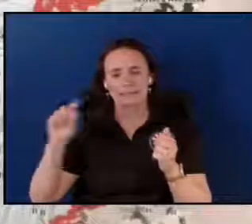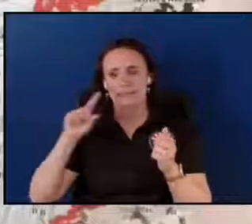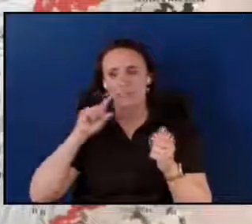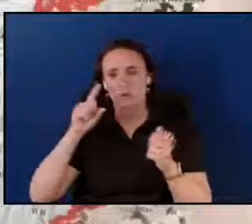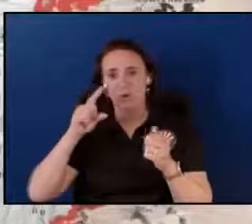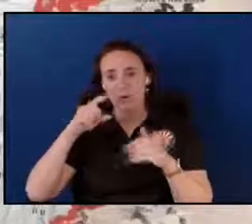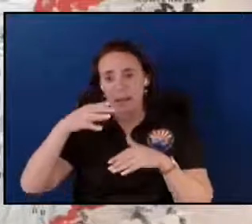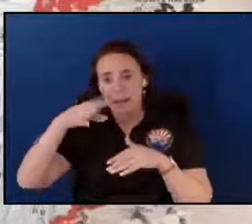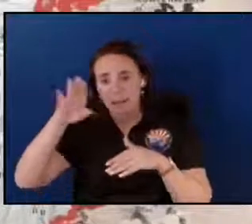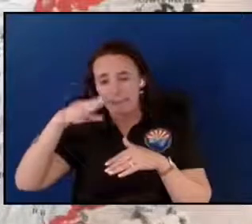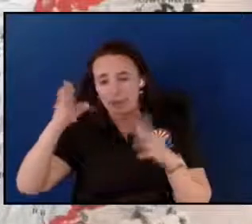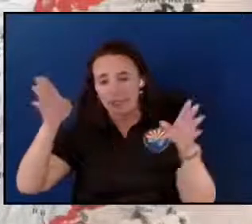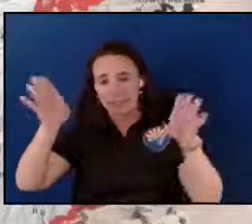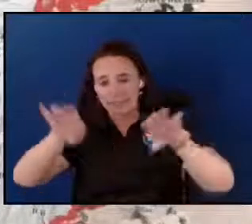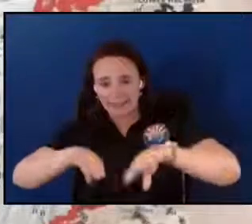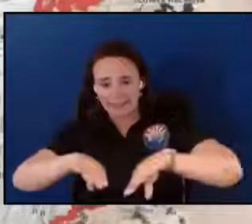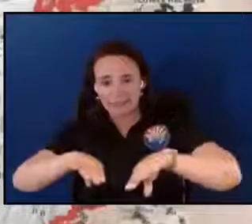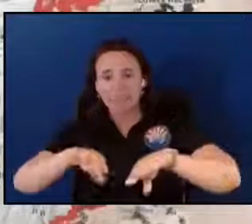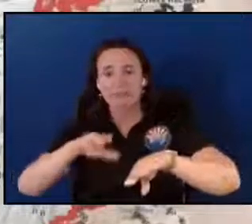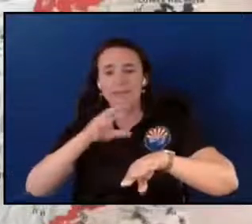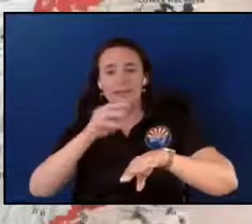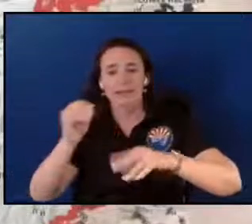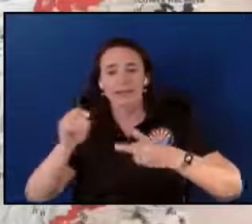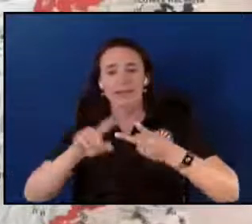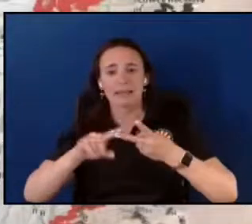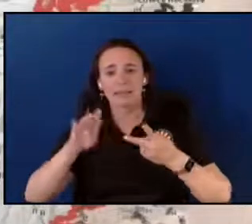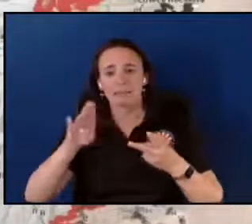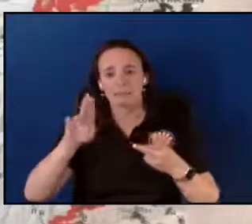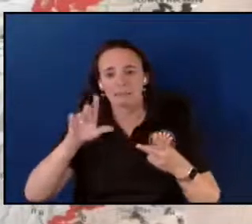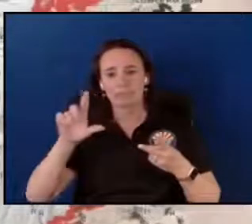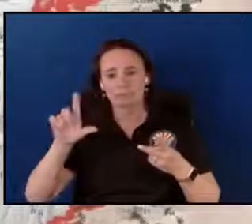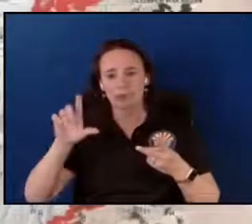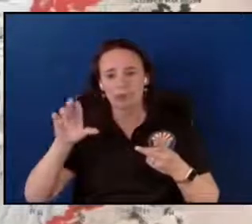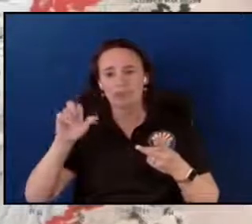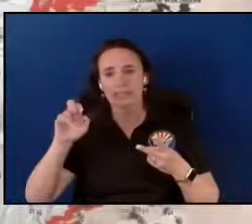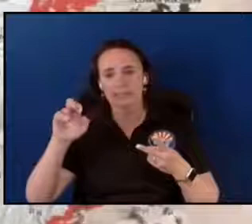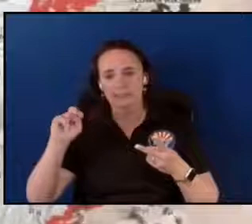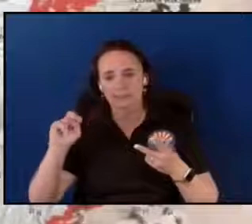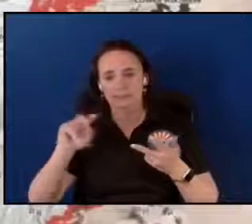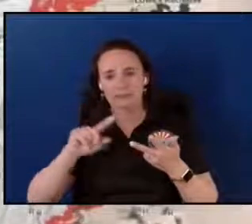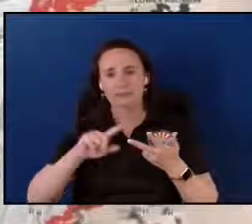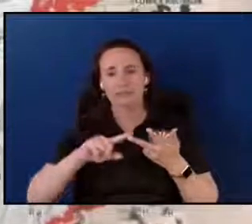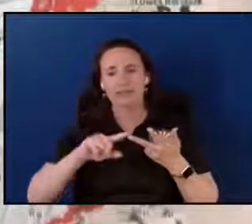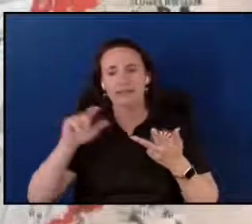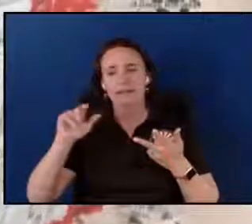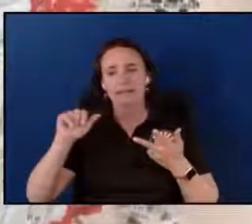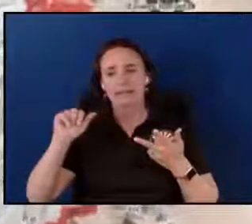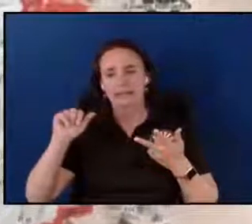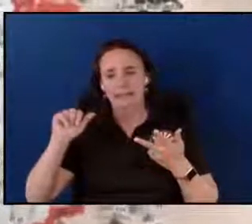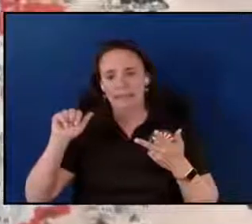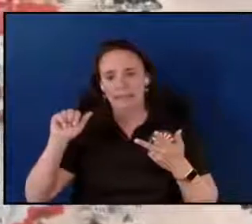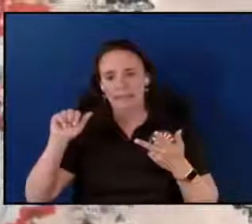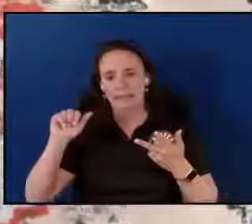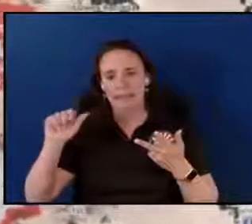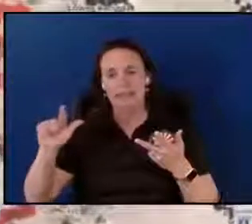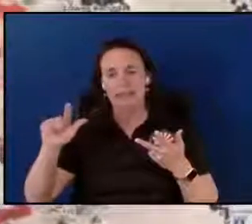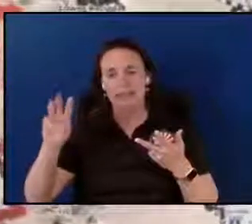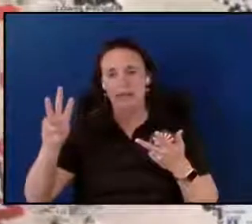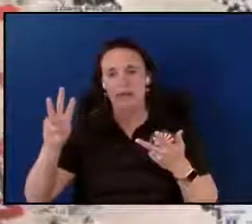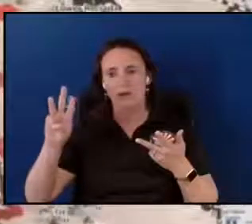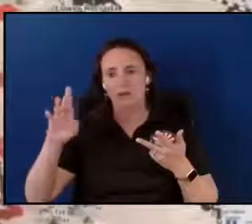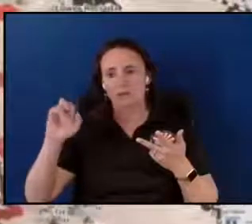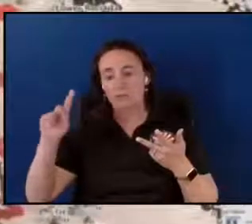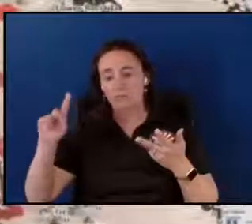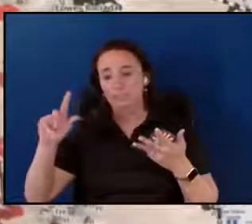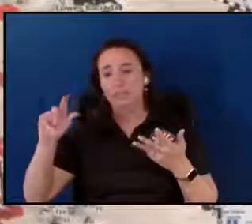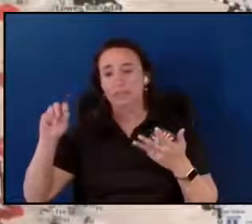as in those areas of Bull Canyon, Cow Creek, and Los Colonias, upper and lower. So all those areas, I mean, we're